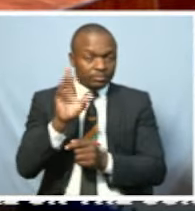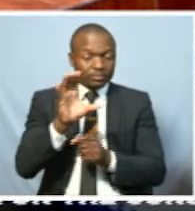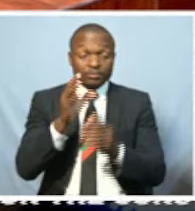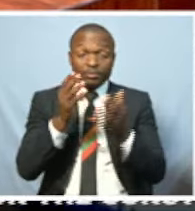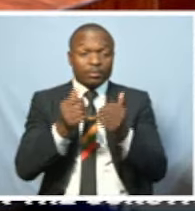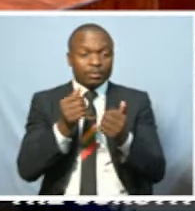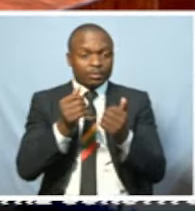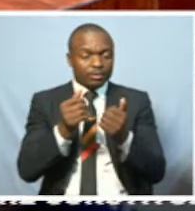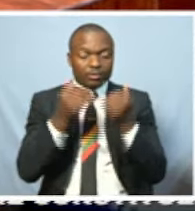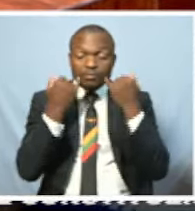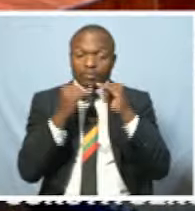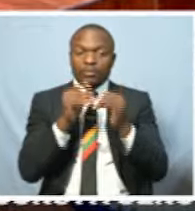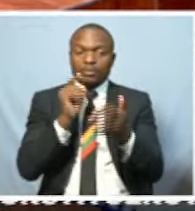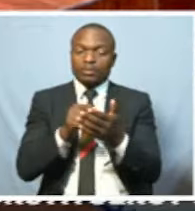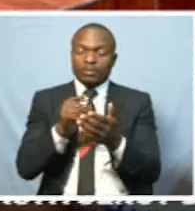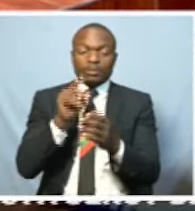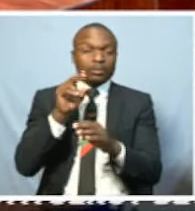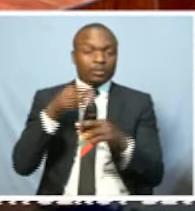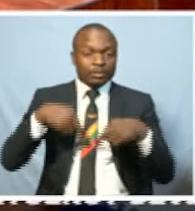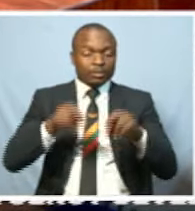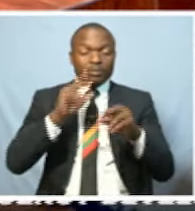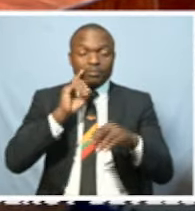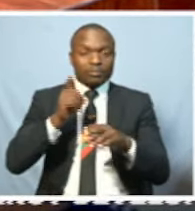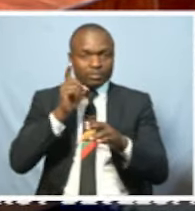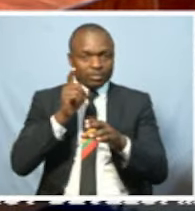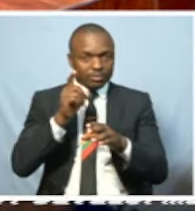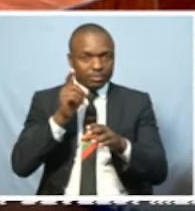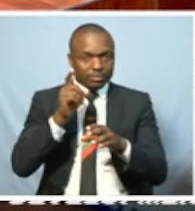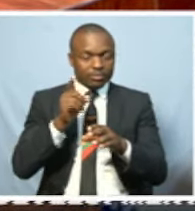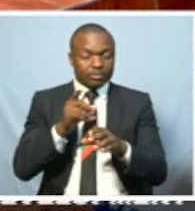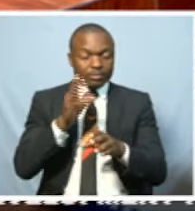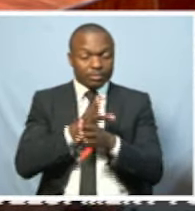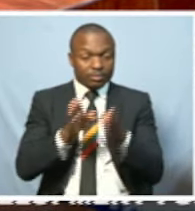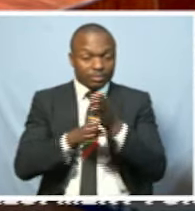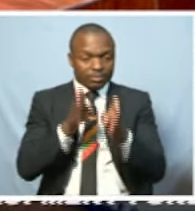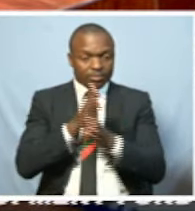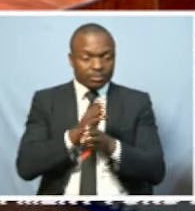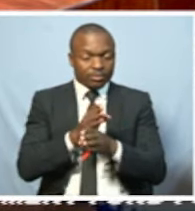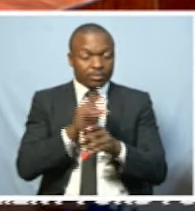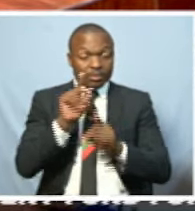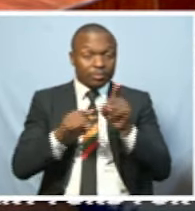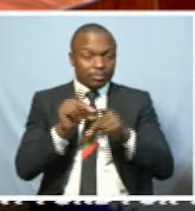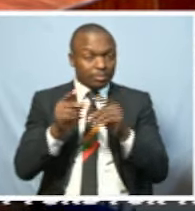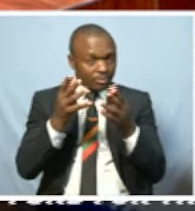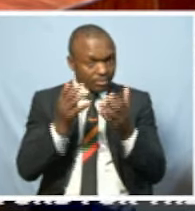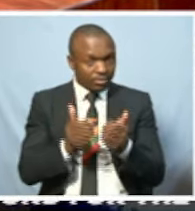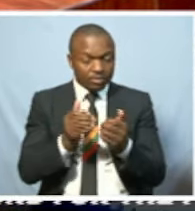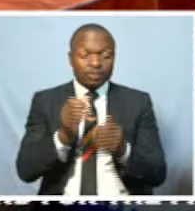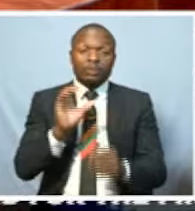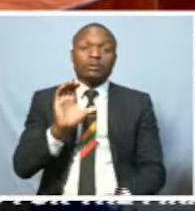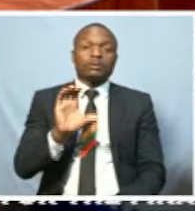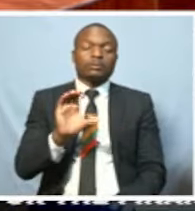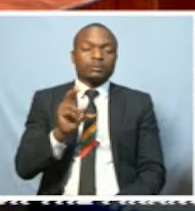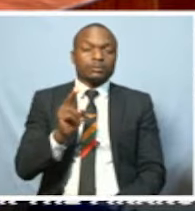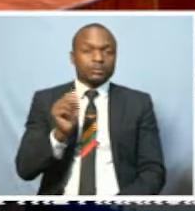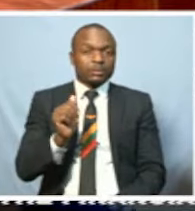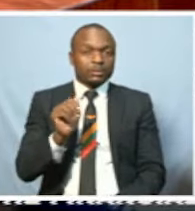graded, okay? The people submitted that they want Chadema Mugonza Road to be